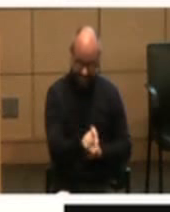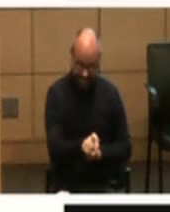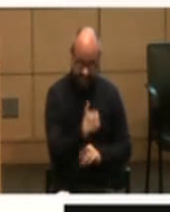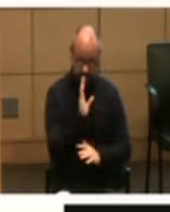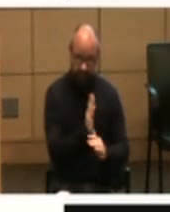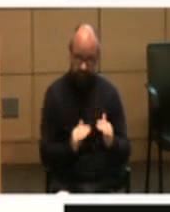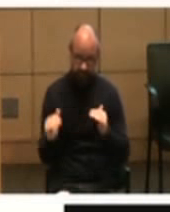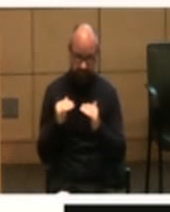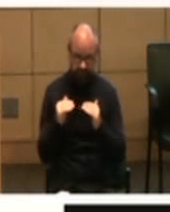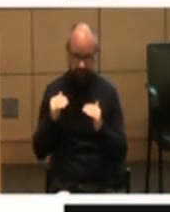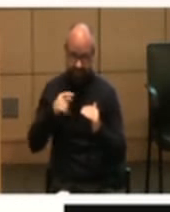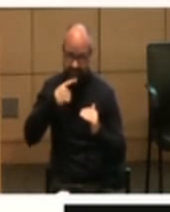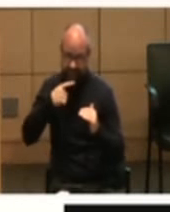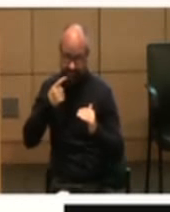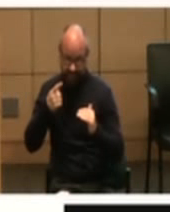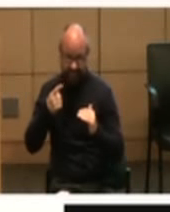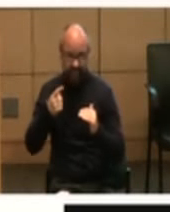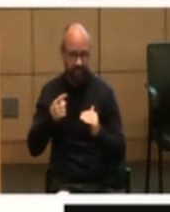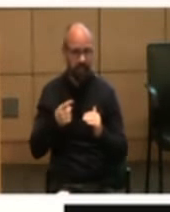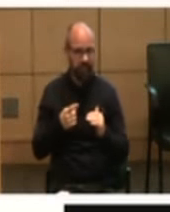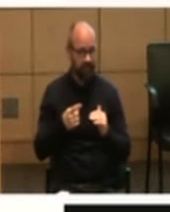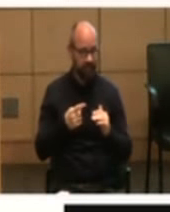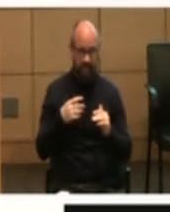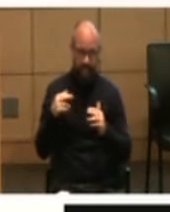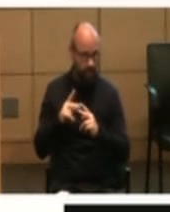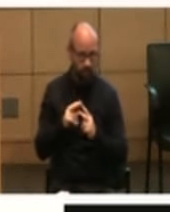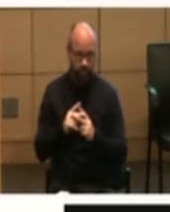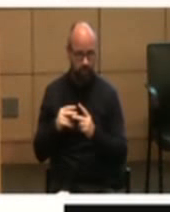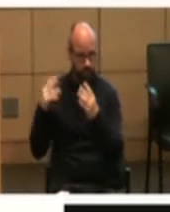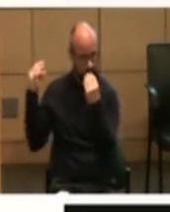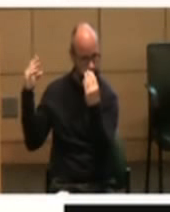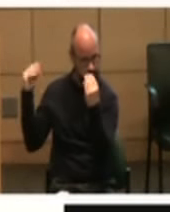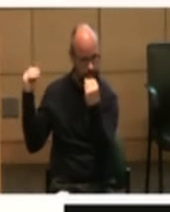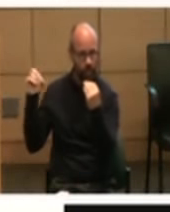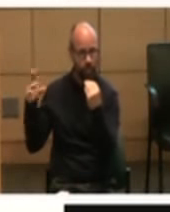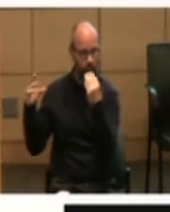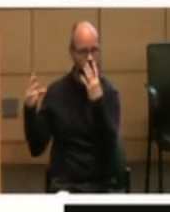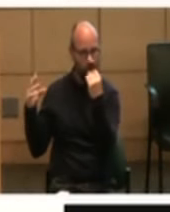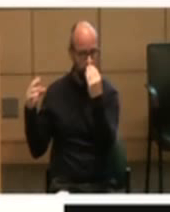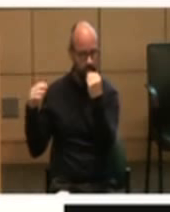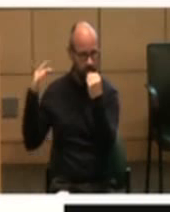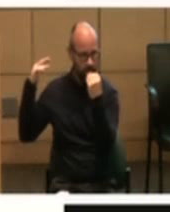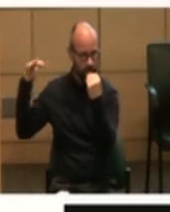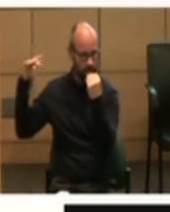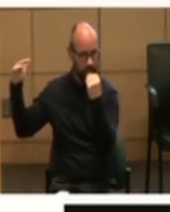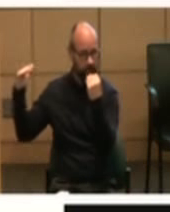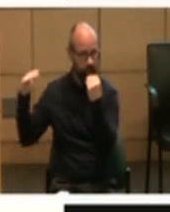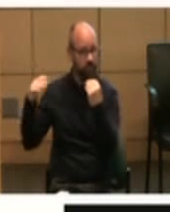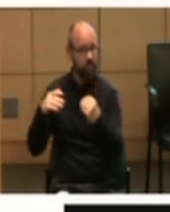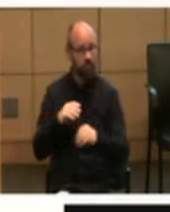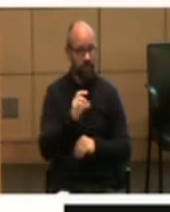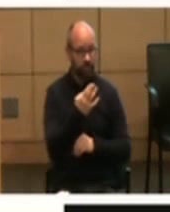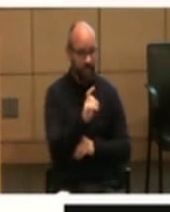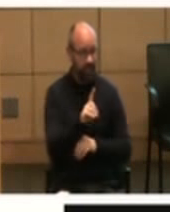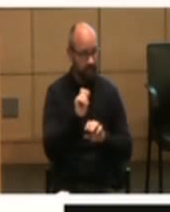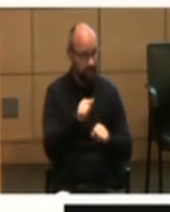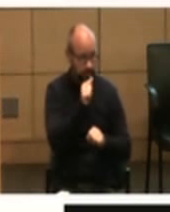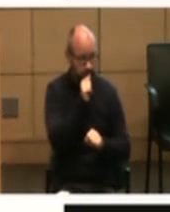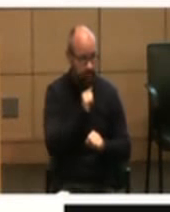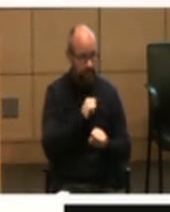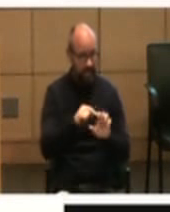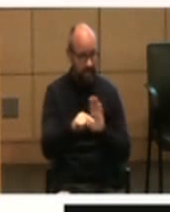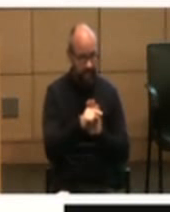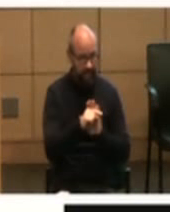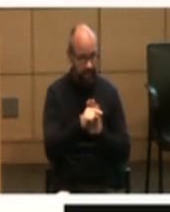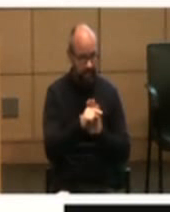either in the two-talker speech or the noise masker. And so a child that can tolerate a negative